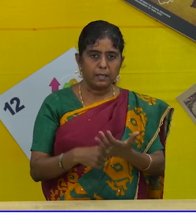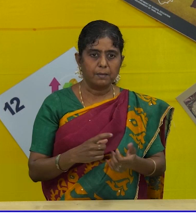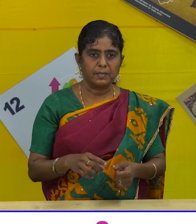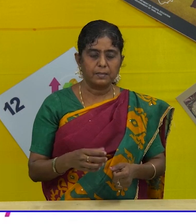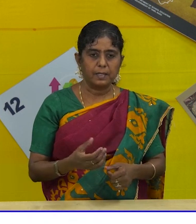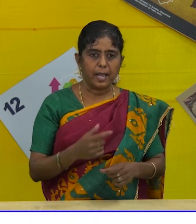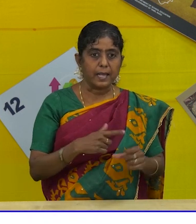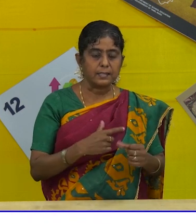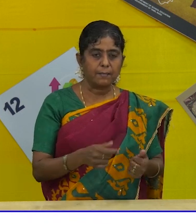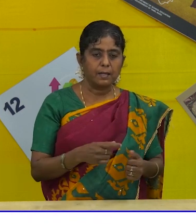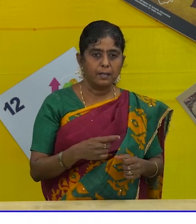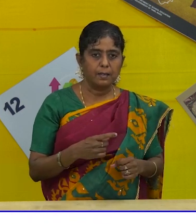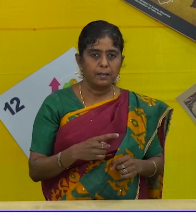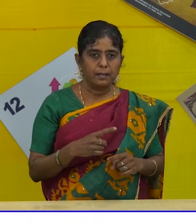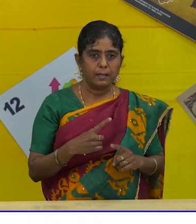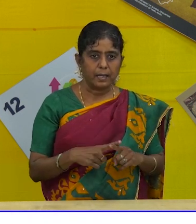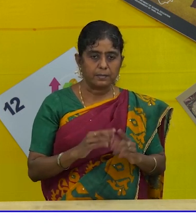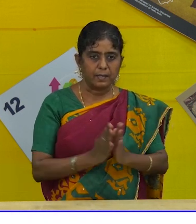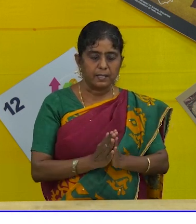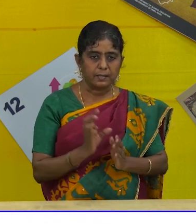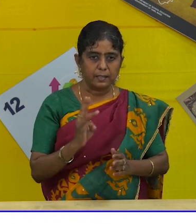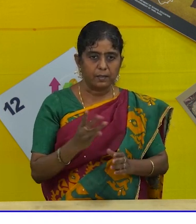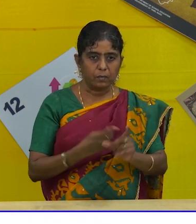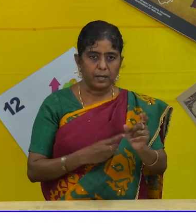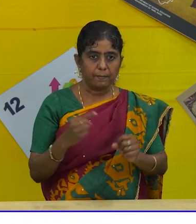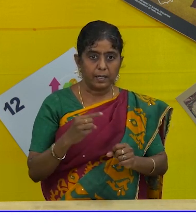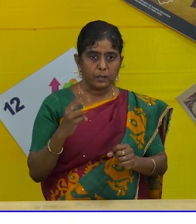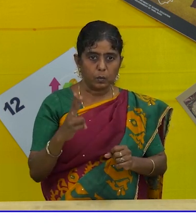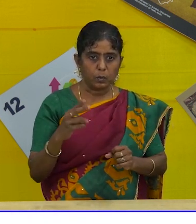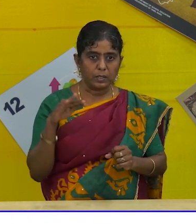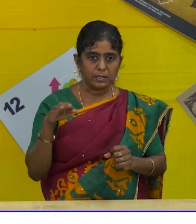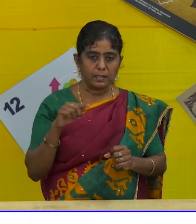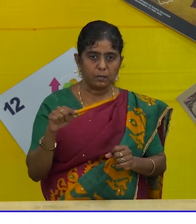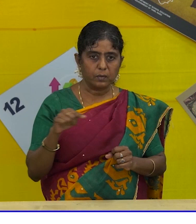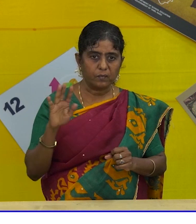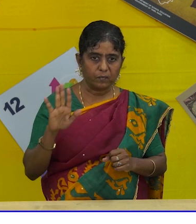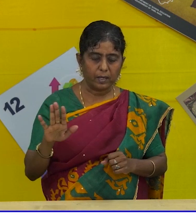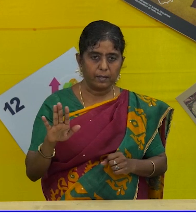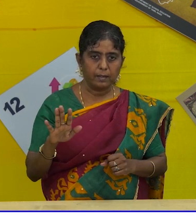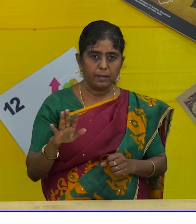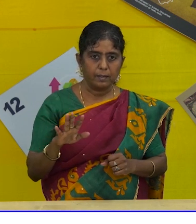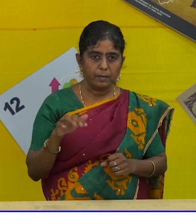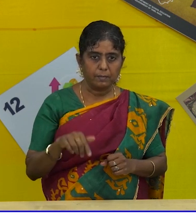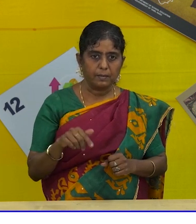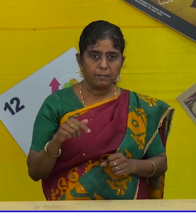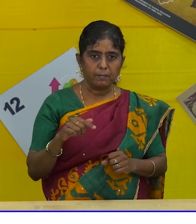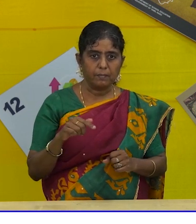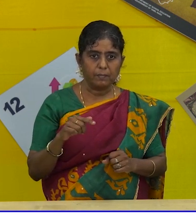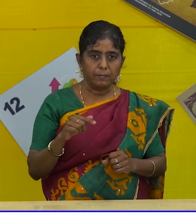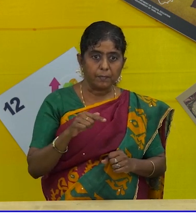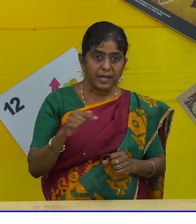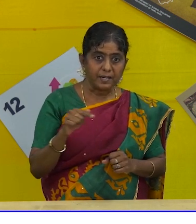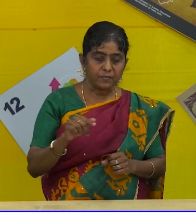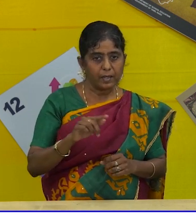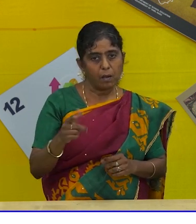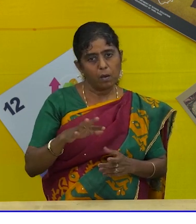number. Next, let's see some example. X plus 3y minus 2z equal to 5, or you can write minus 5